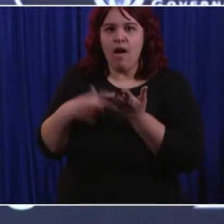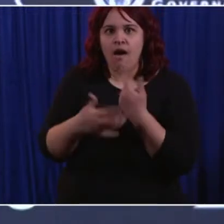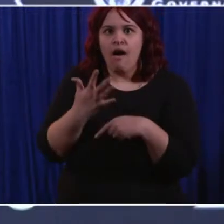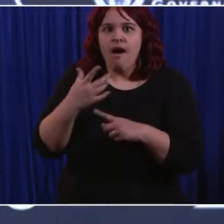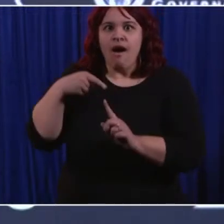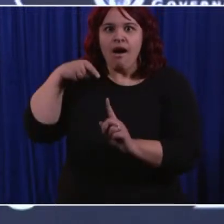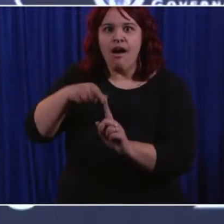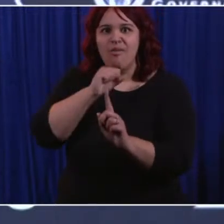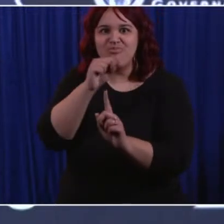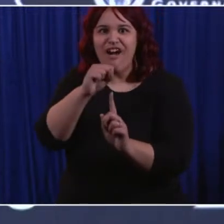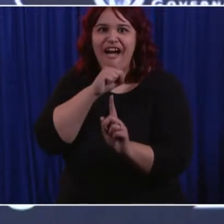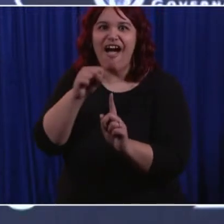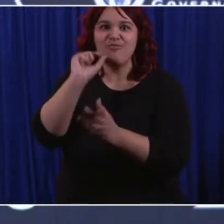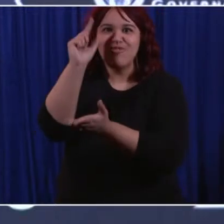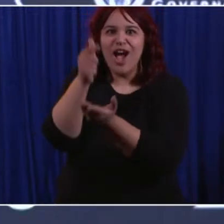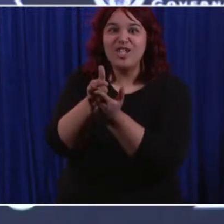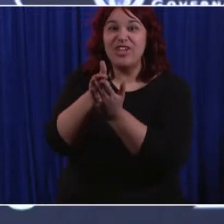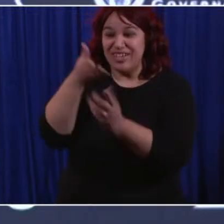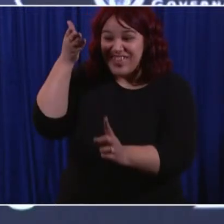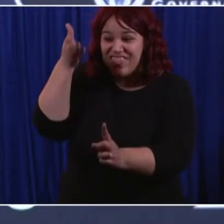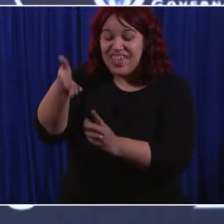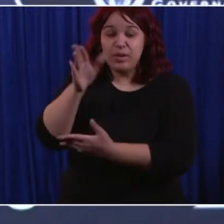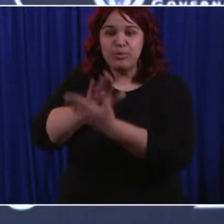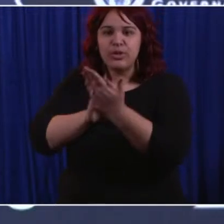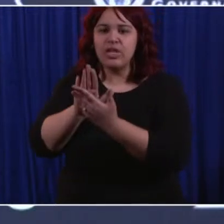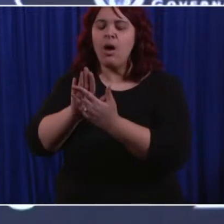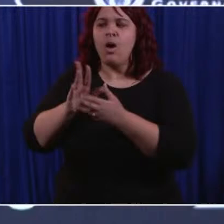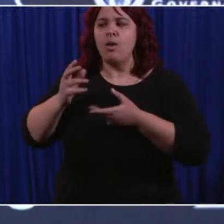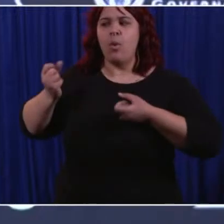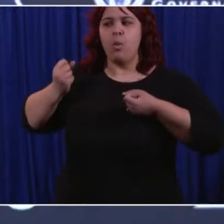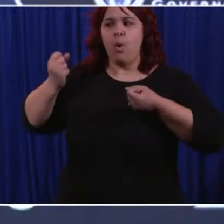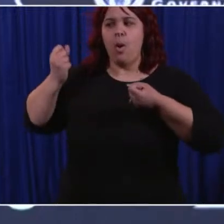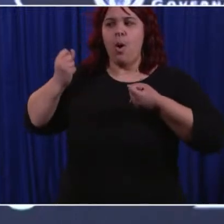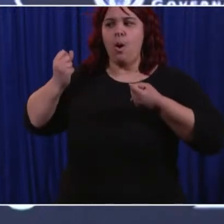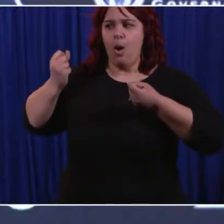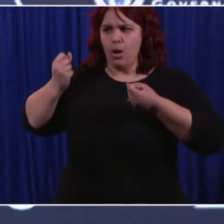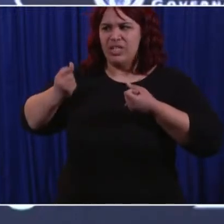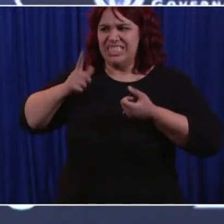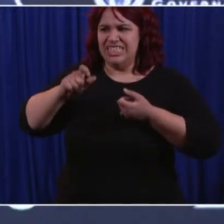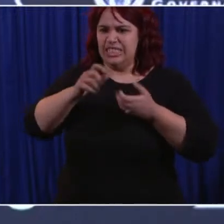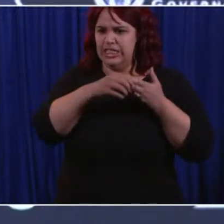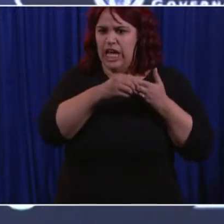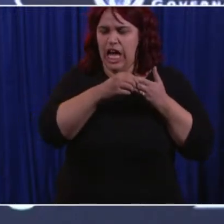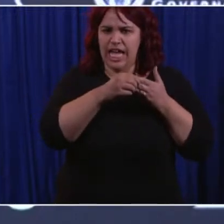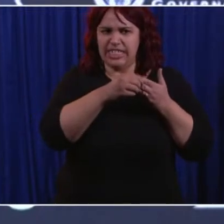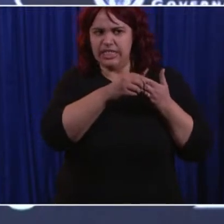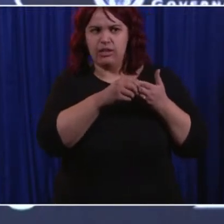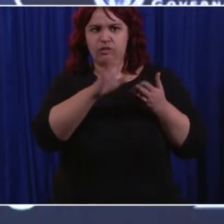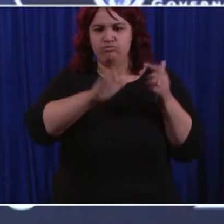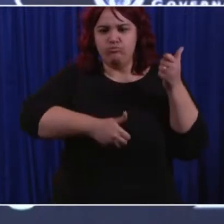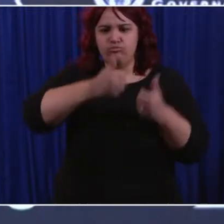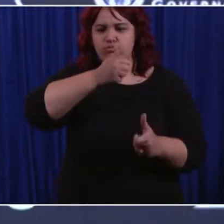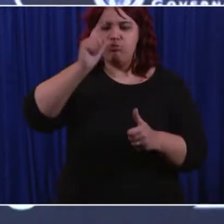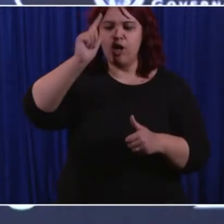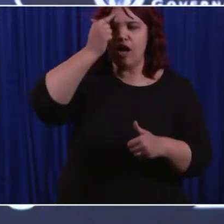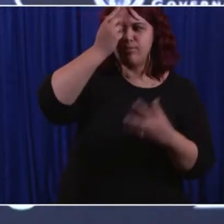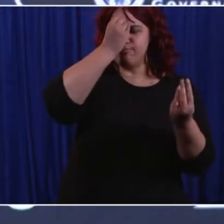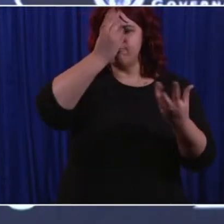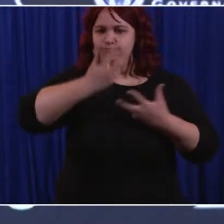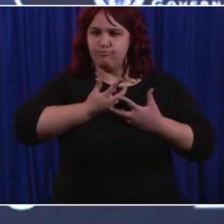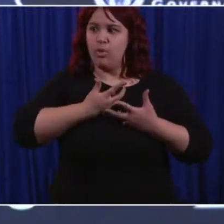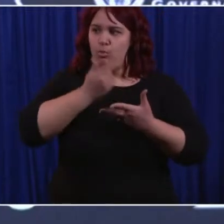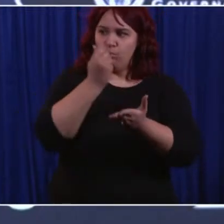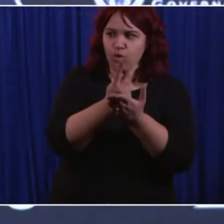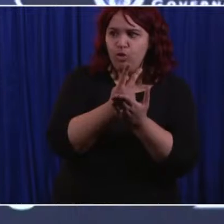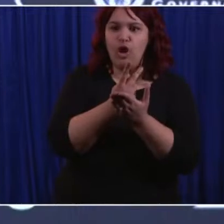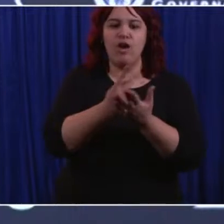referring to, we'll see what happens when we get more guidance as to what we can do. When can they expect more guidance as far as how many can they have at a